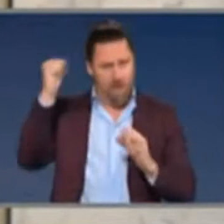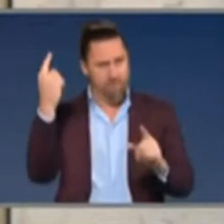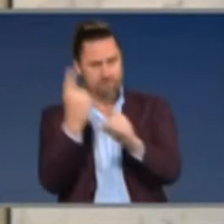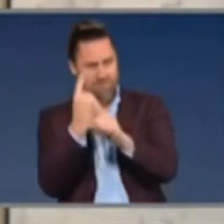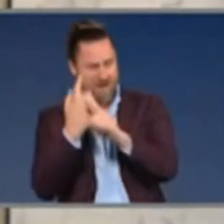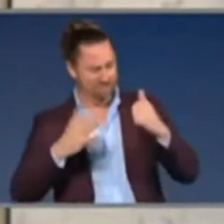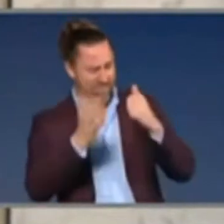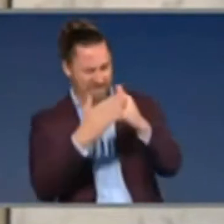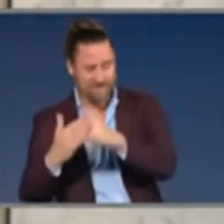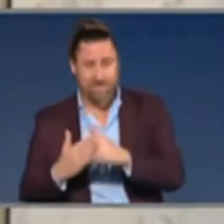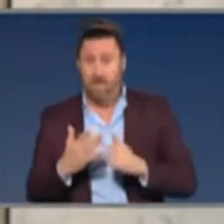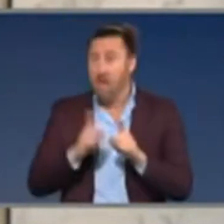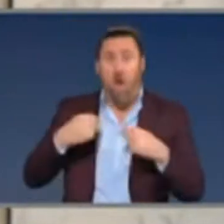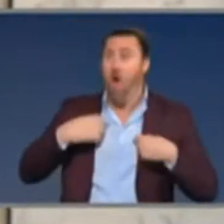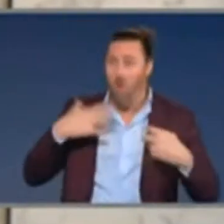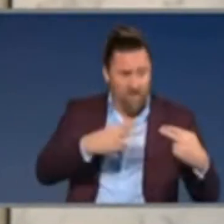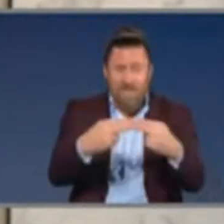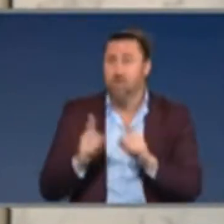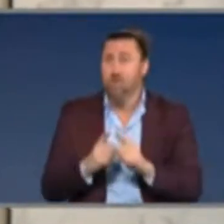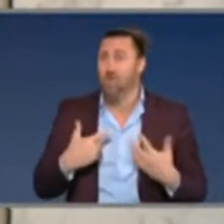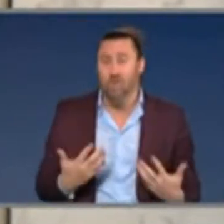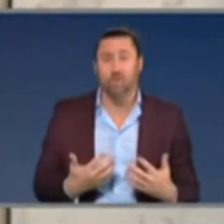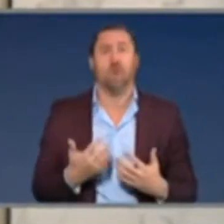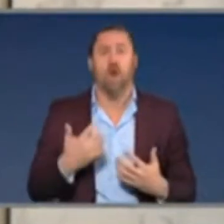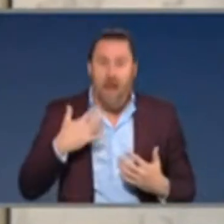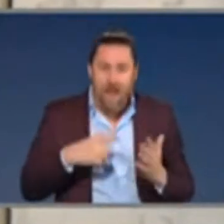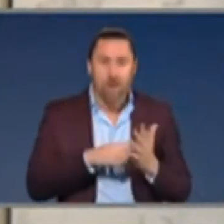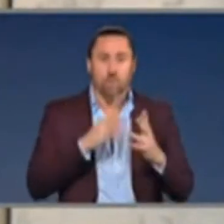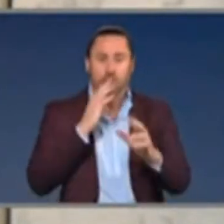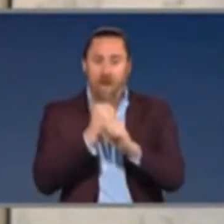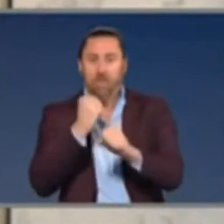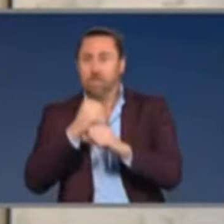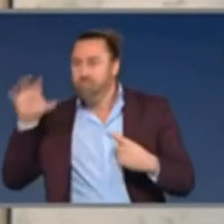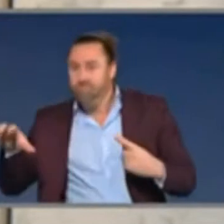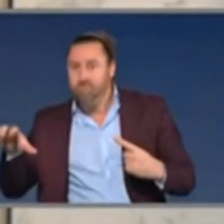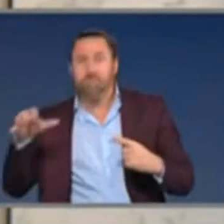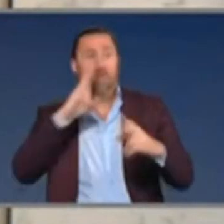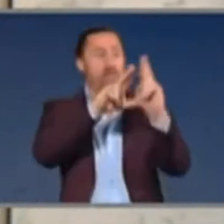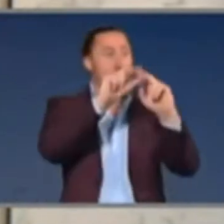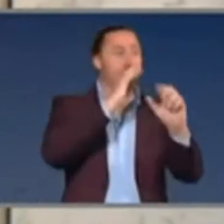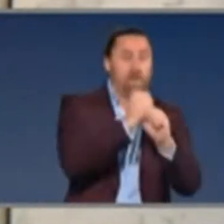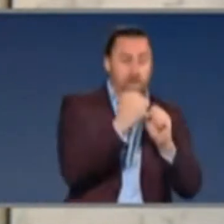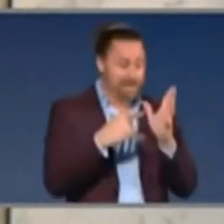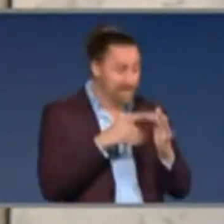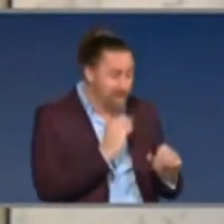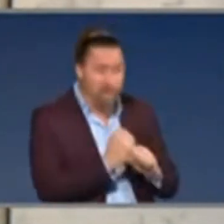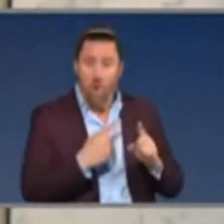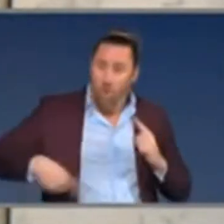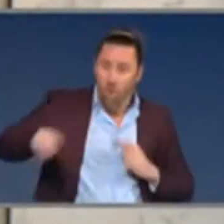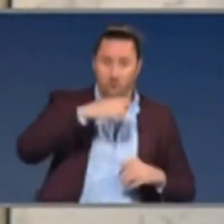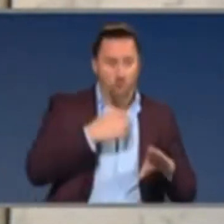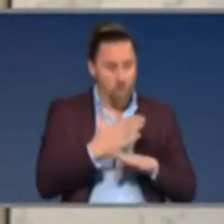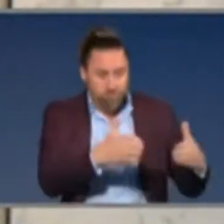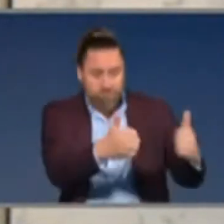it addressed. So, you know, that will take a coordinated across-government effort and intergovernmental